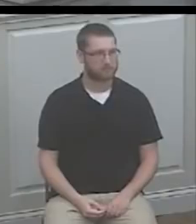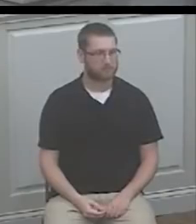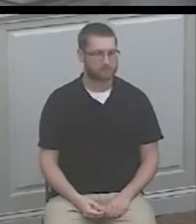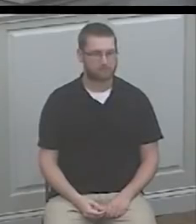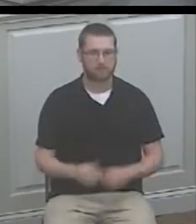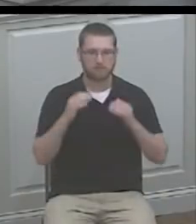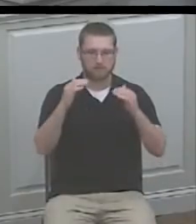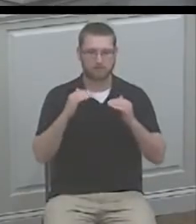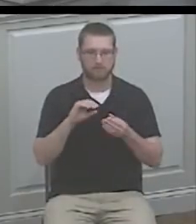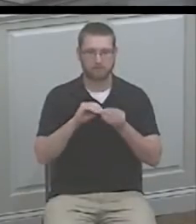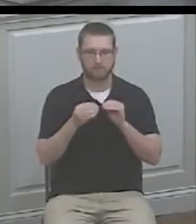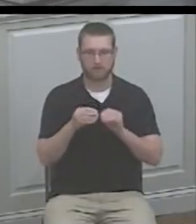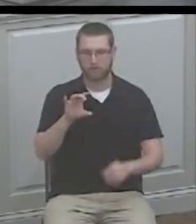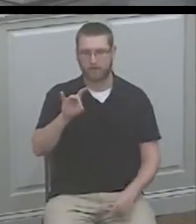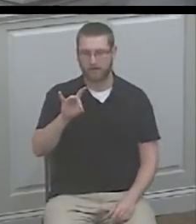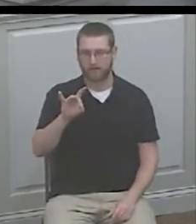Yes. Commissioner Series? Yes.